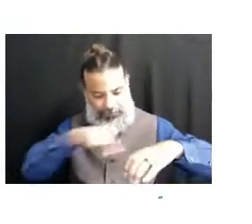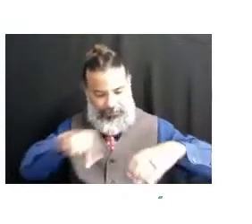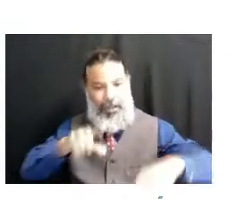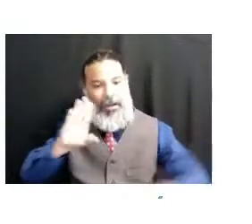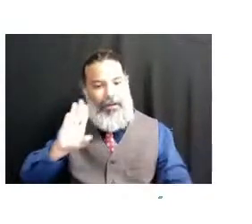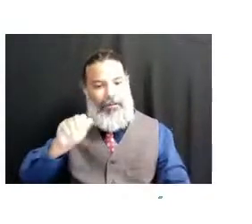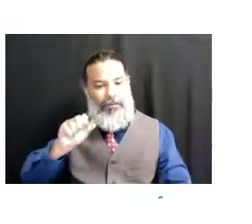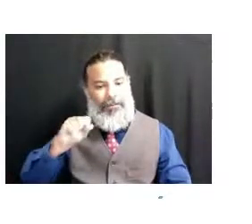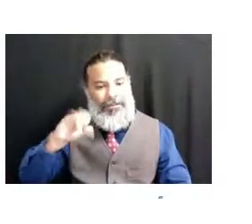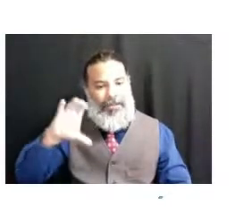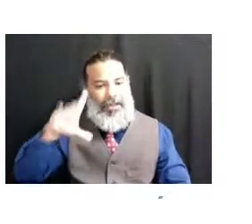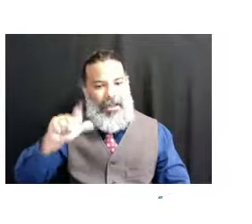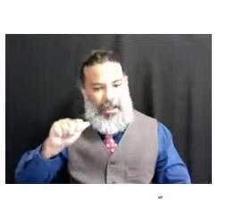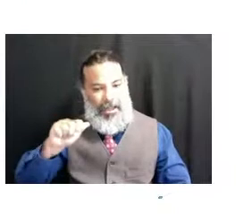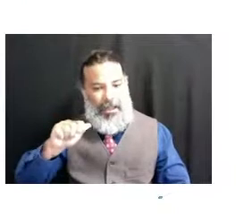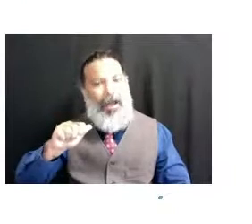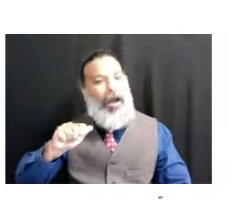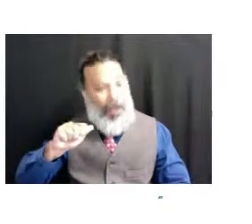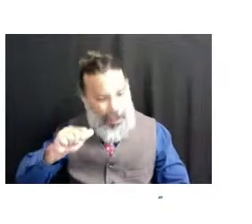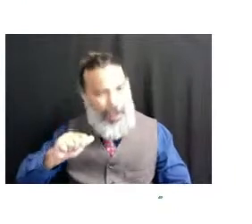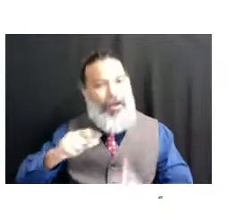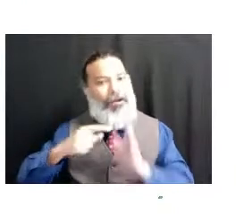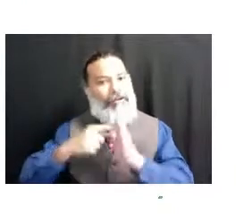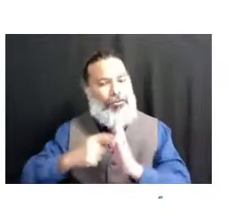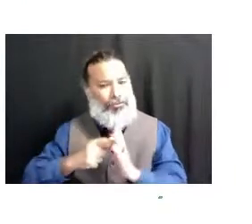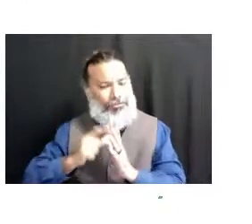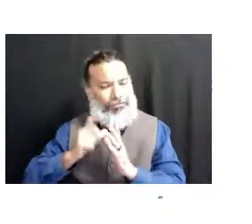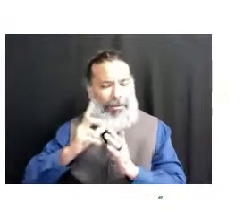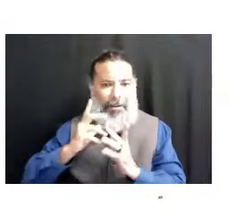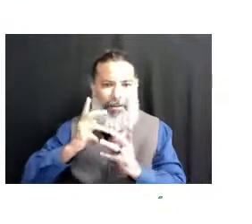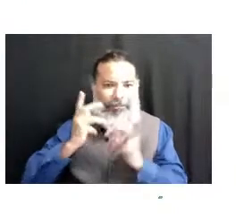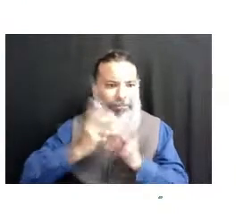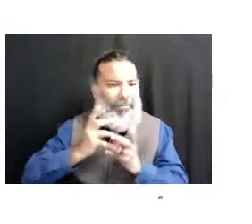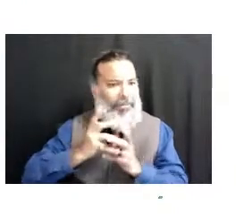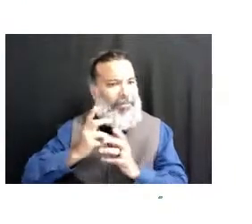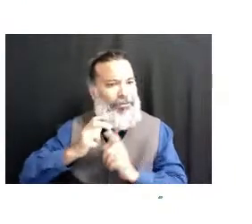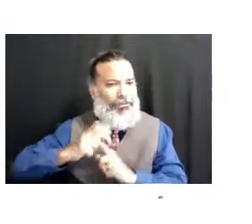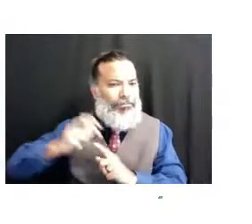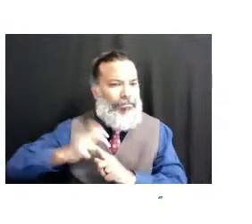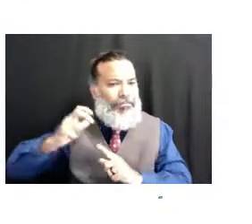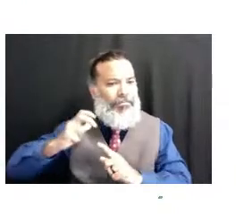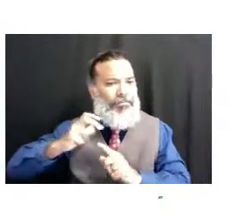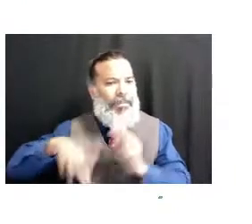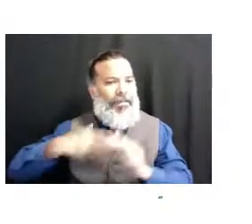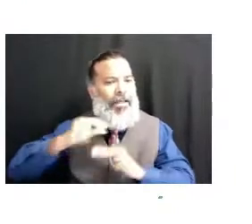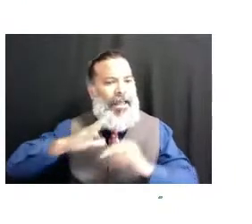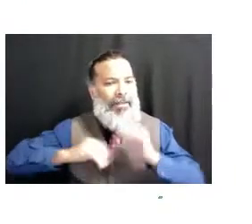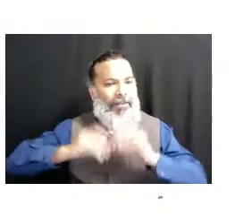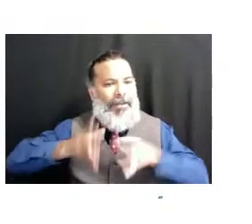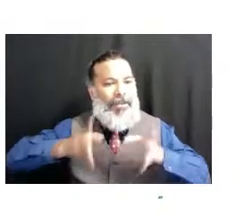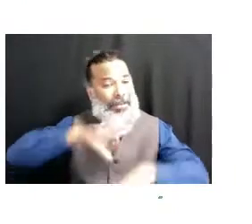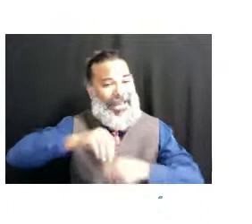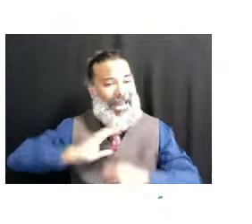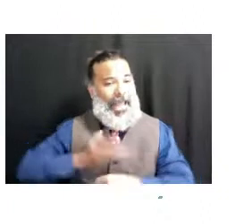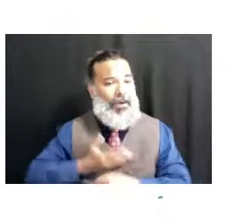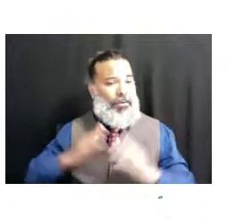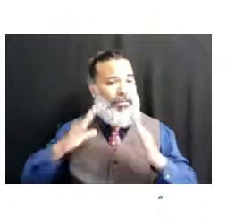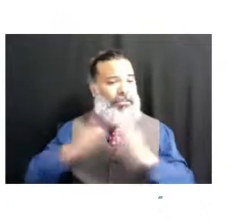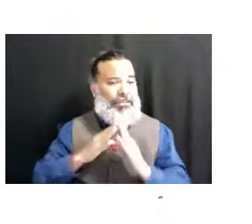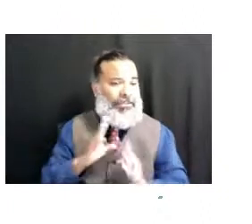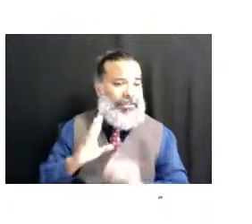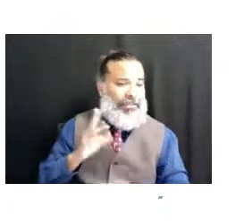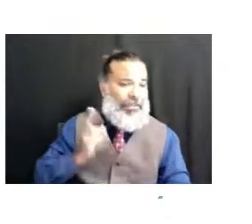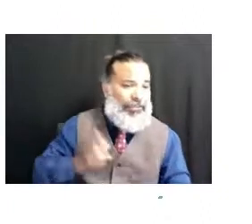of this particular building in our city's history. I don't know whether